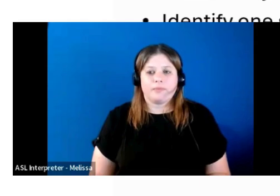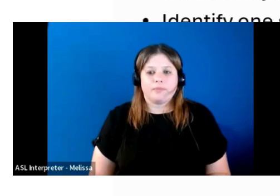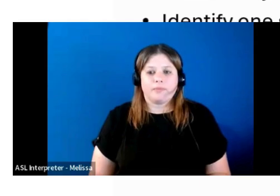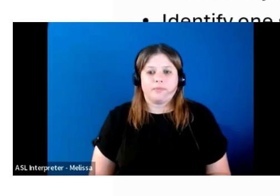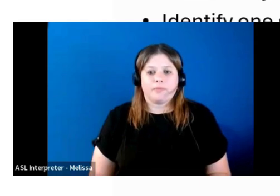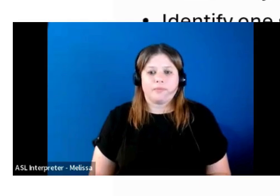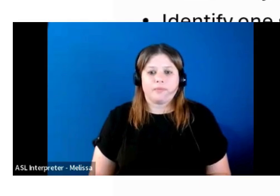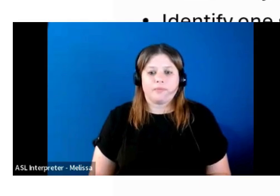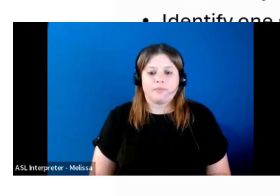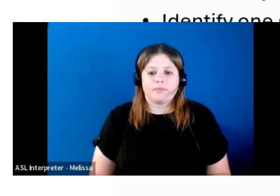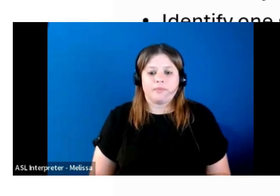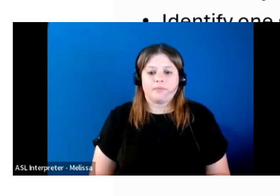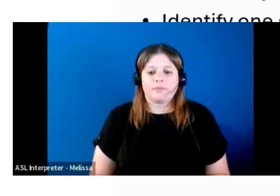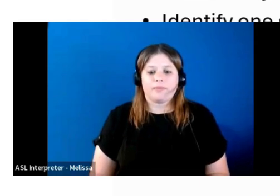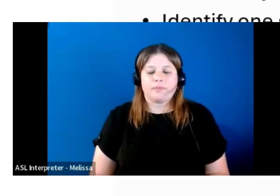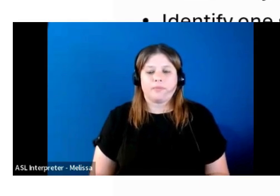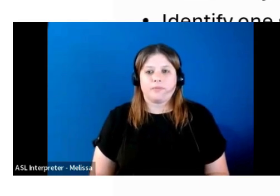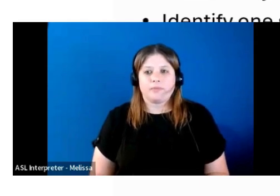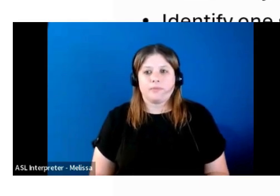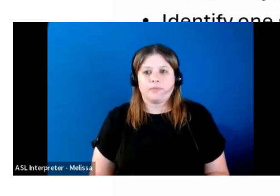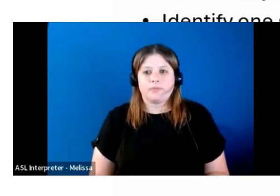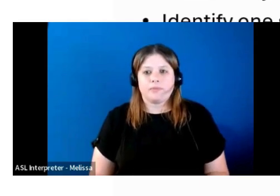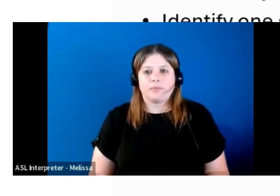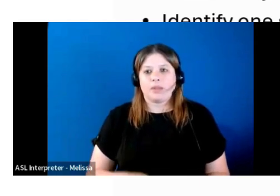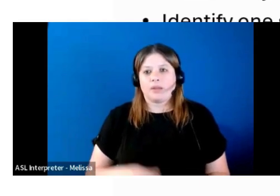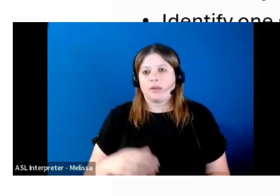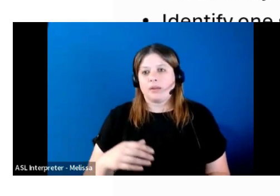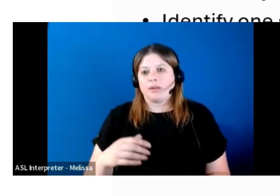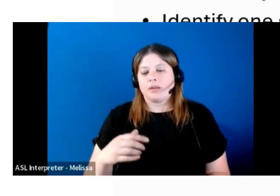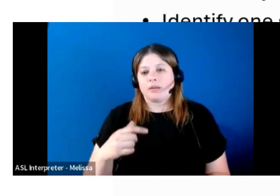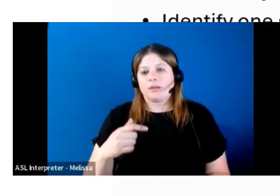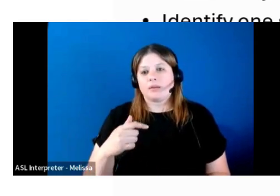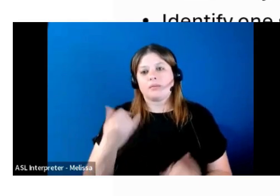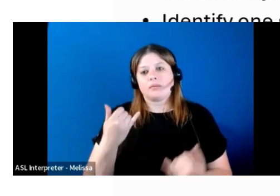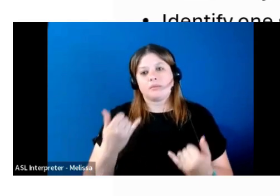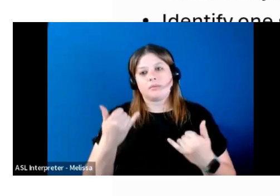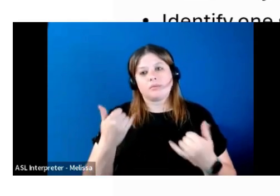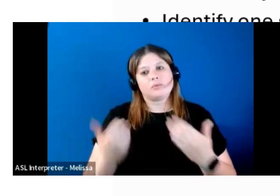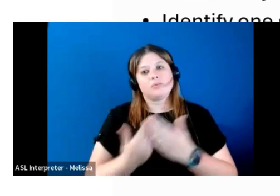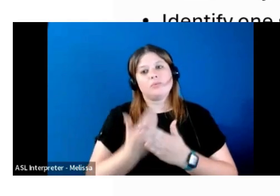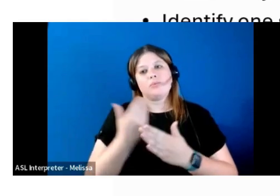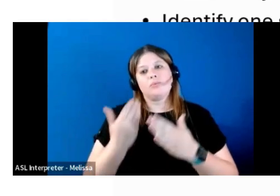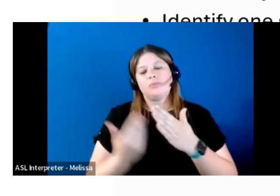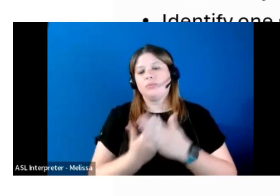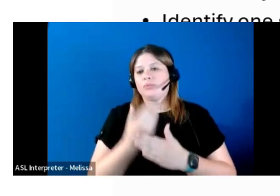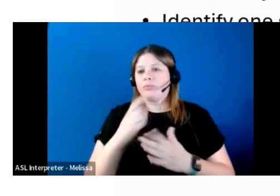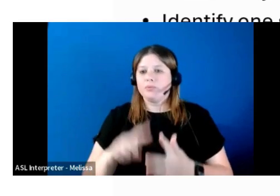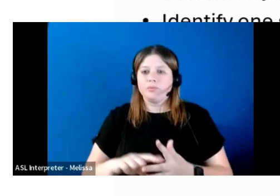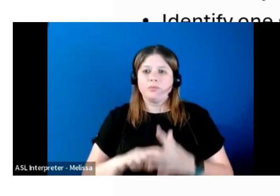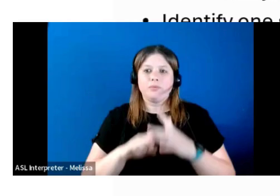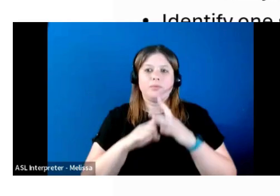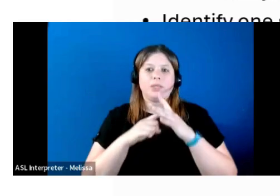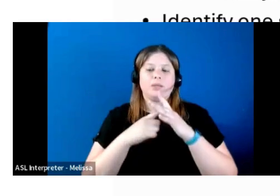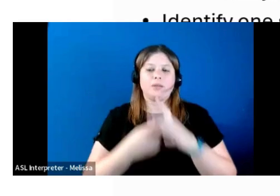But it felt like a brand new start.